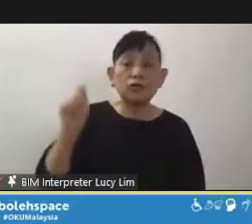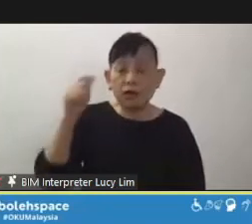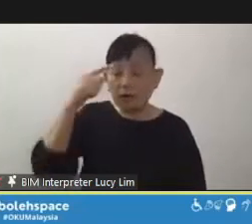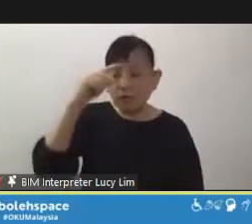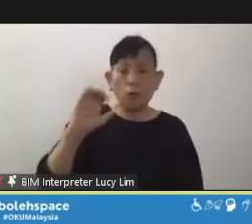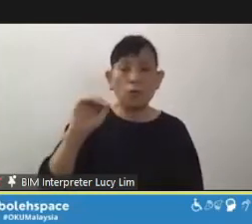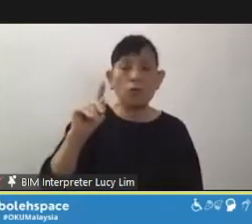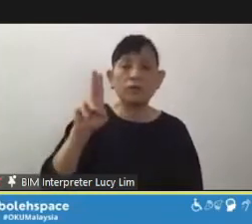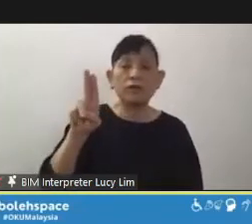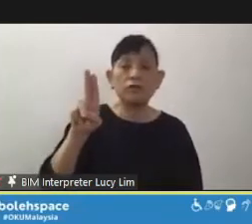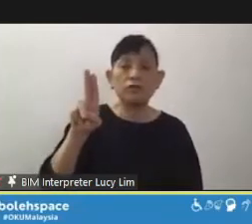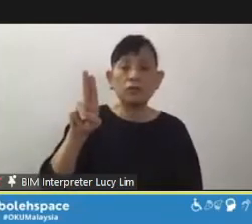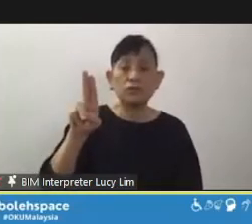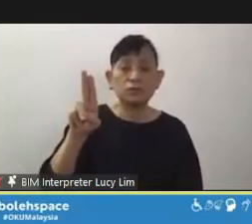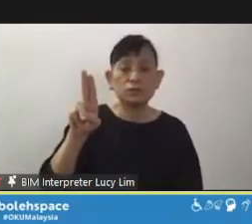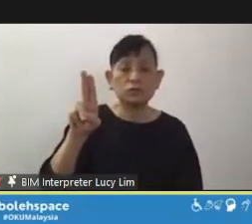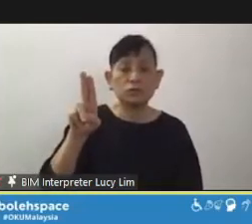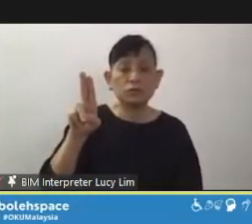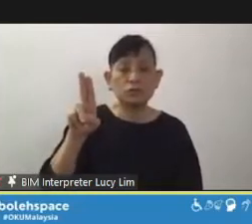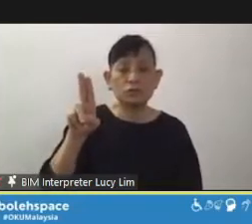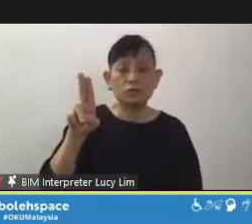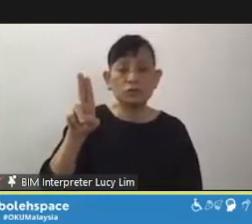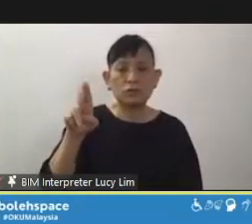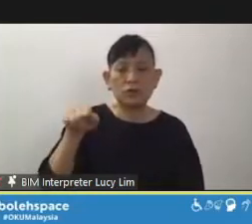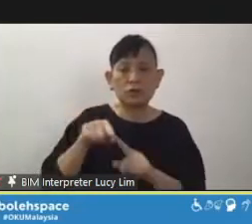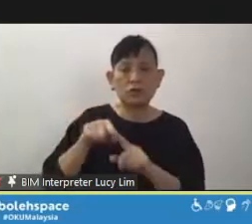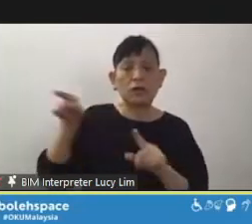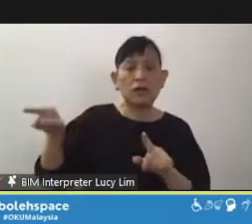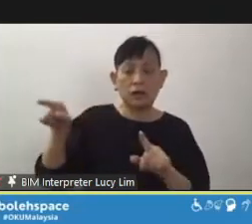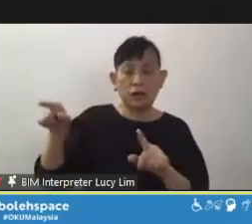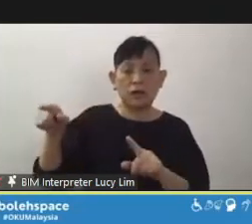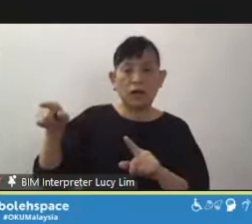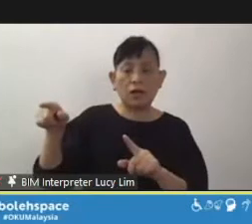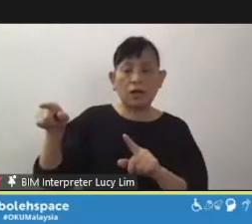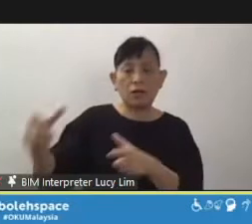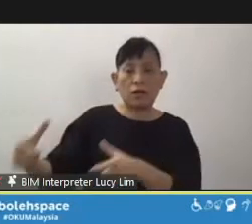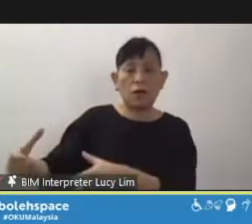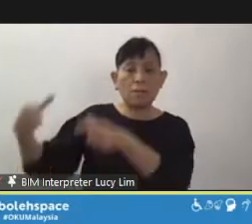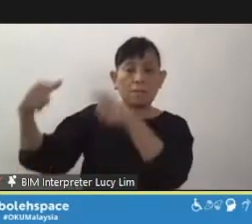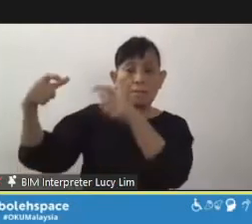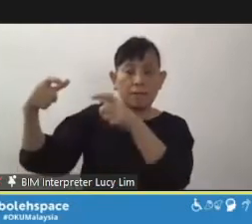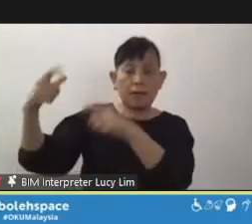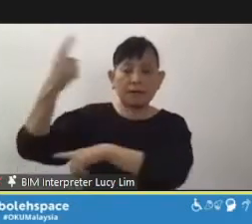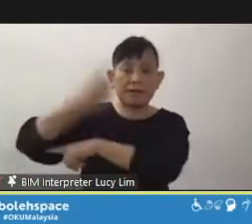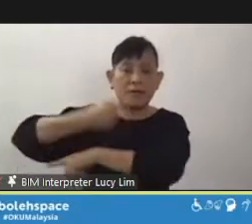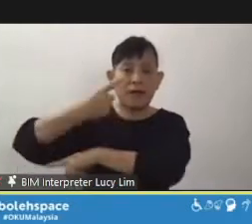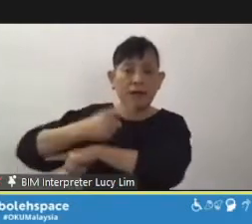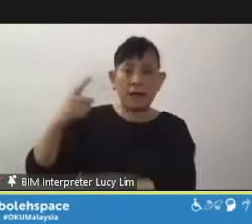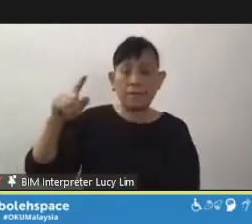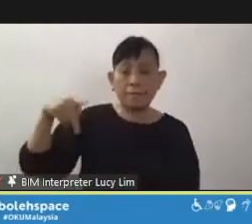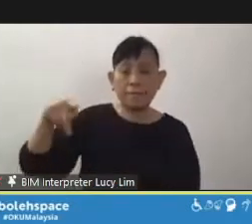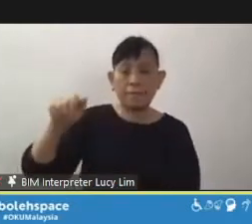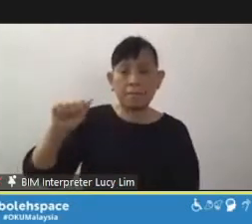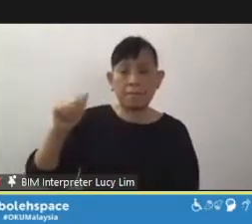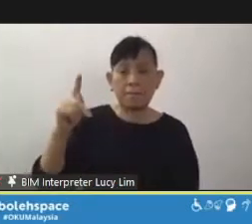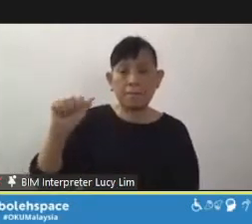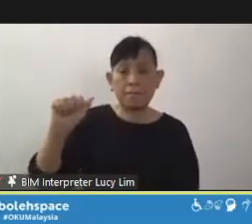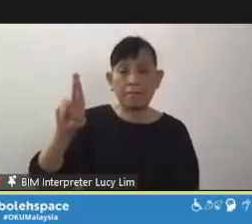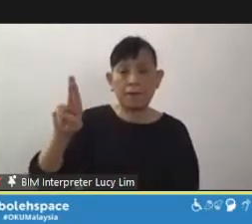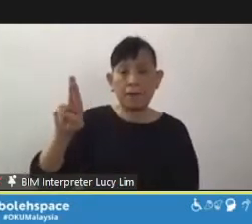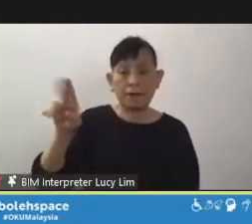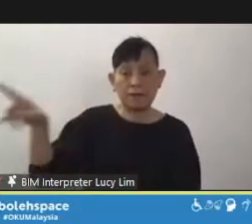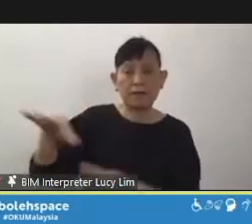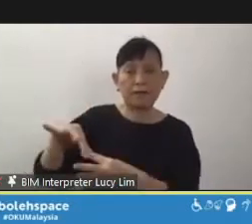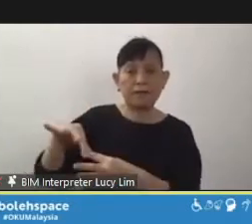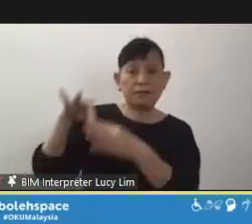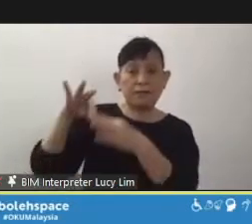I think in Malay we call Complex Rawatan Harian or Complex Rawatan Pakar, something like that, near a specialist center